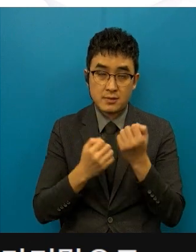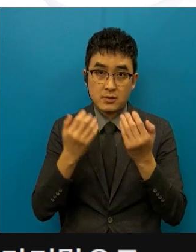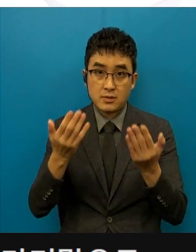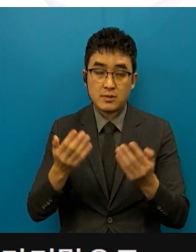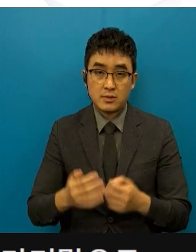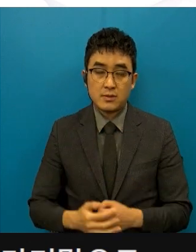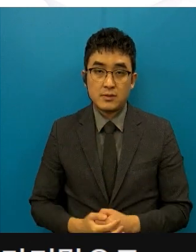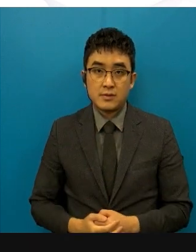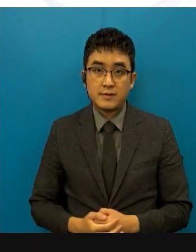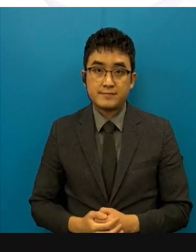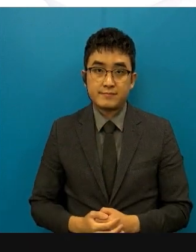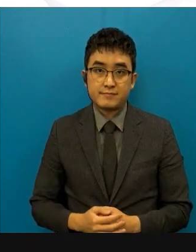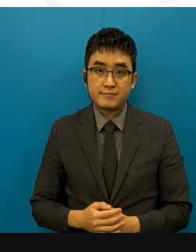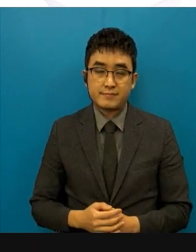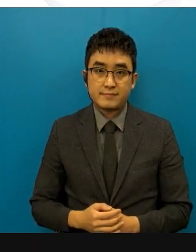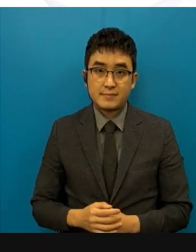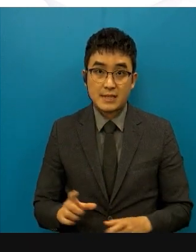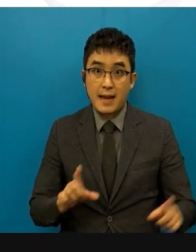shortcomings.